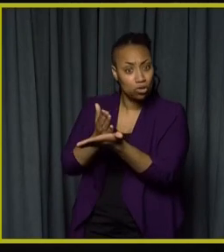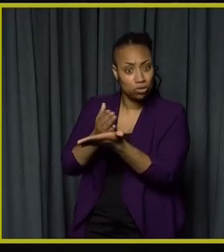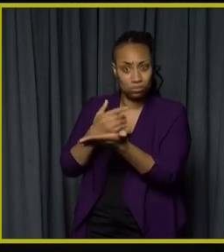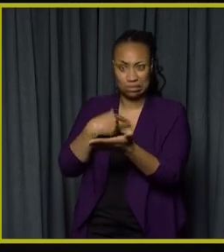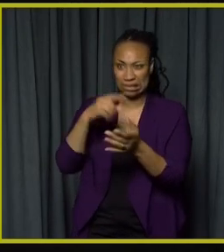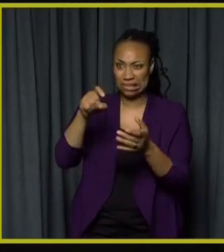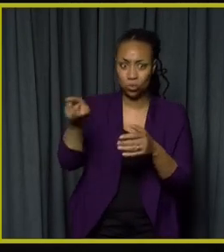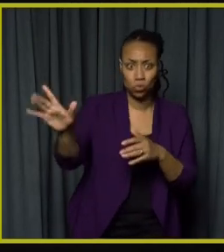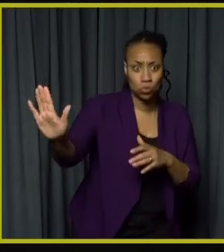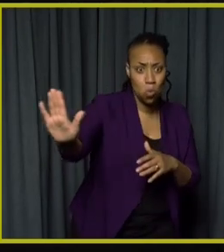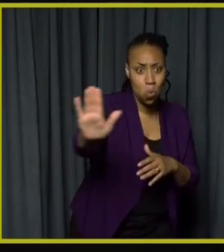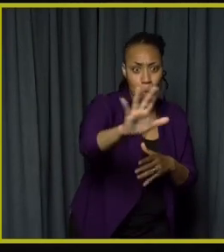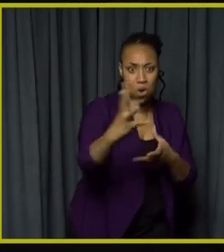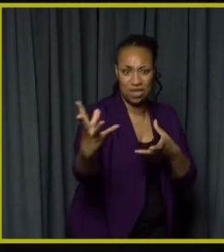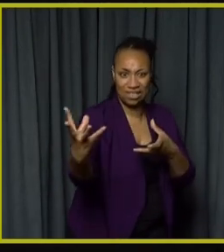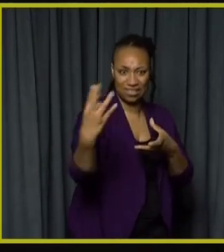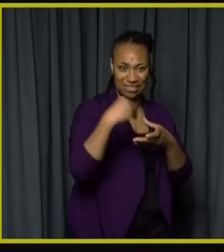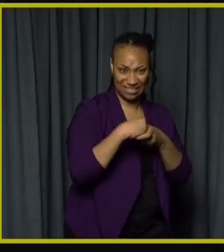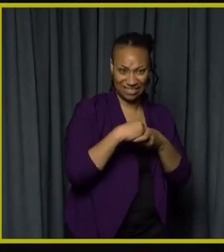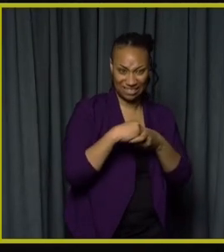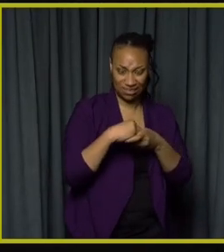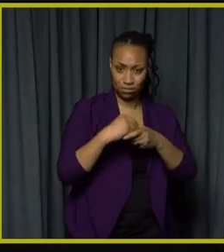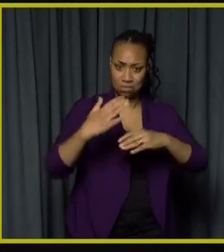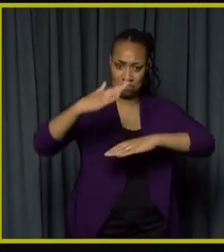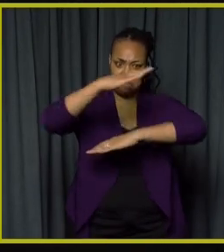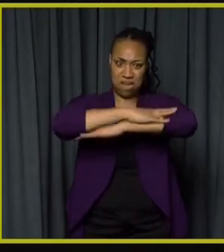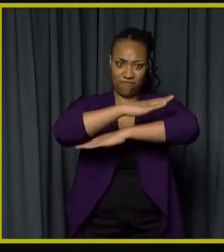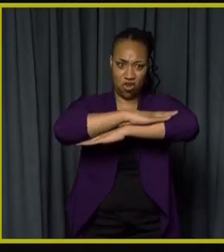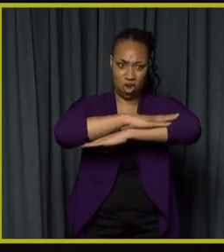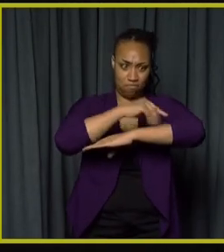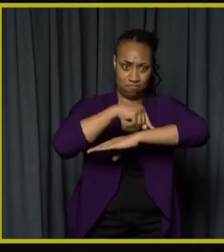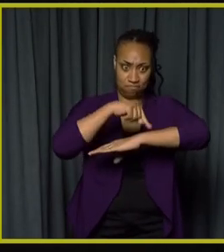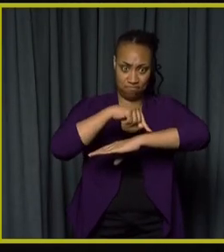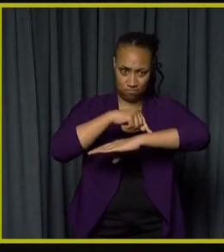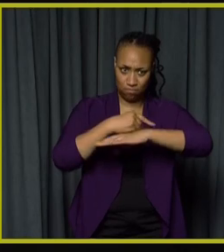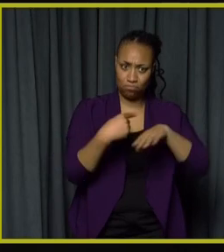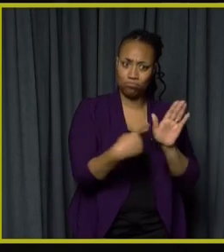our elected officials. So we are asking you to go to